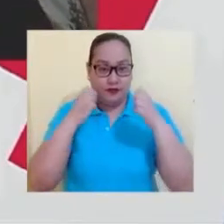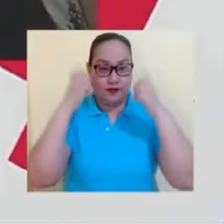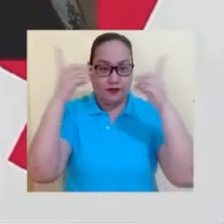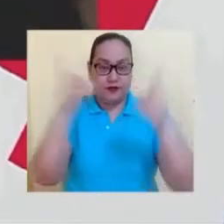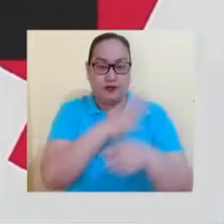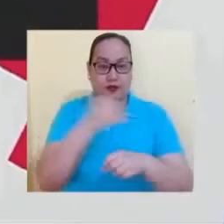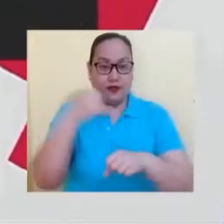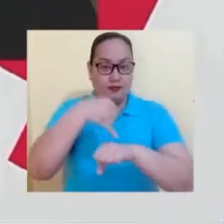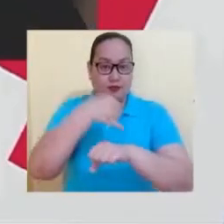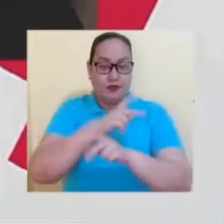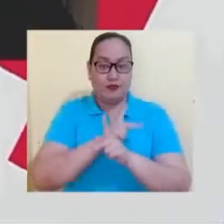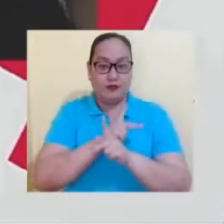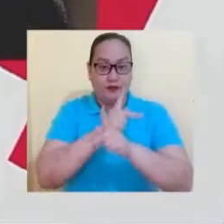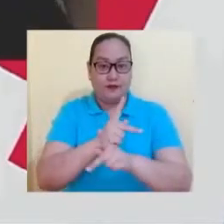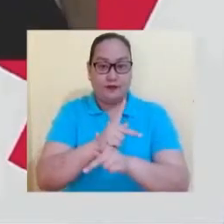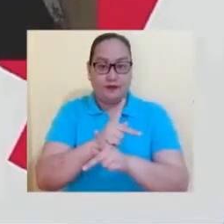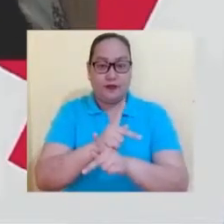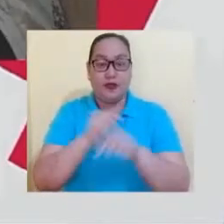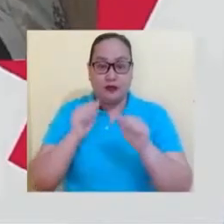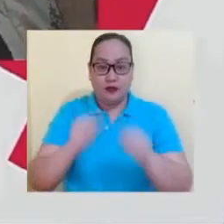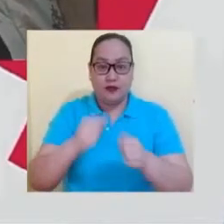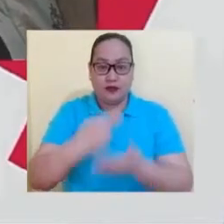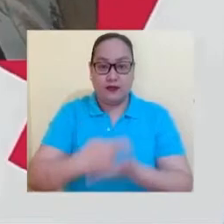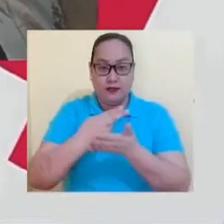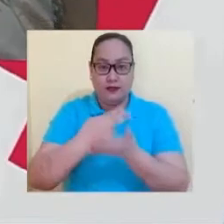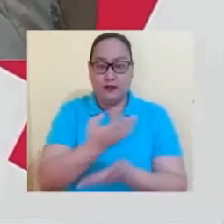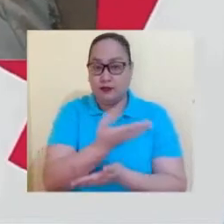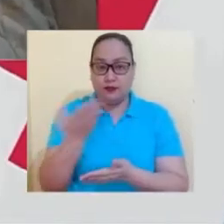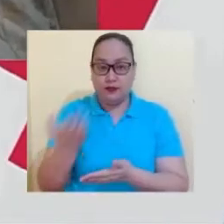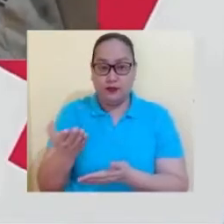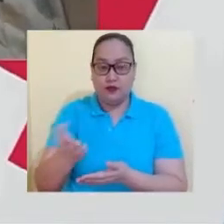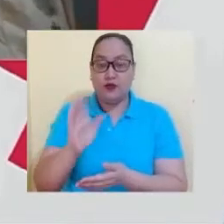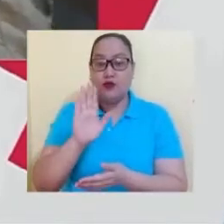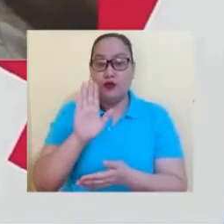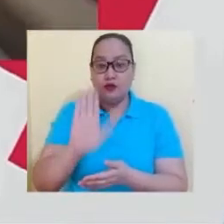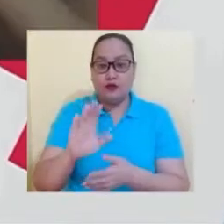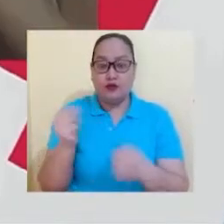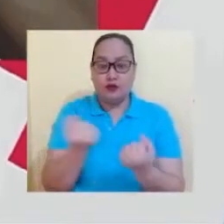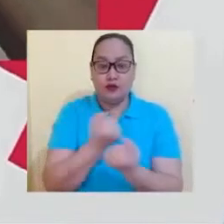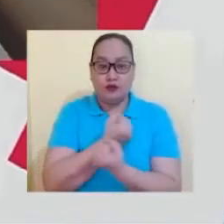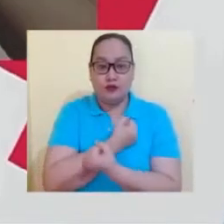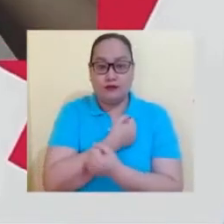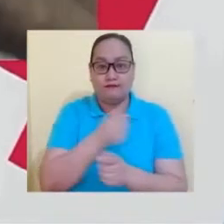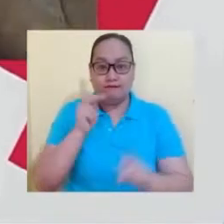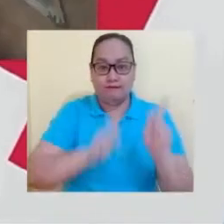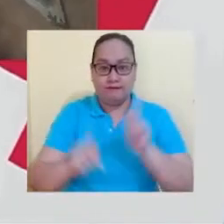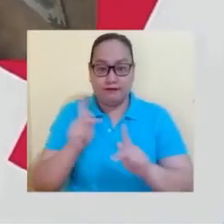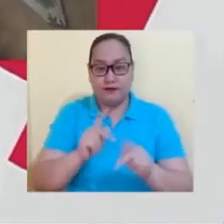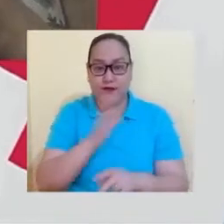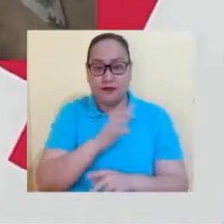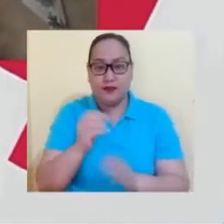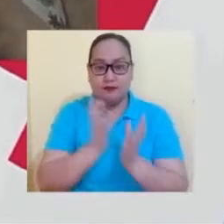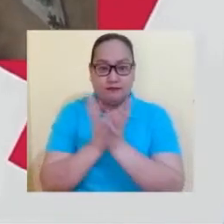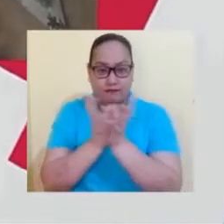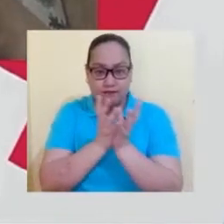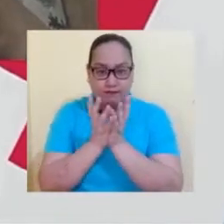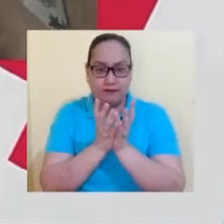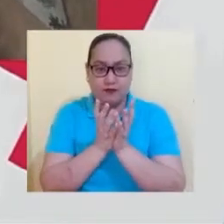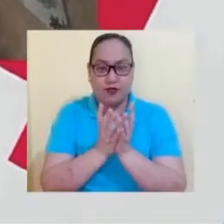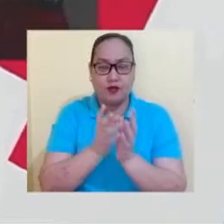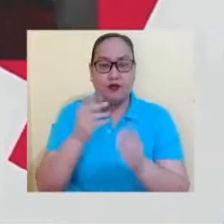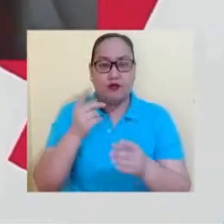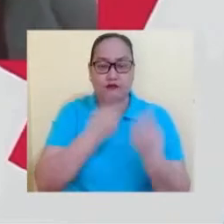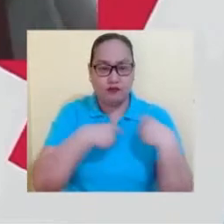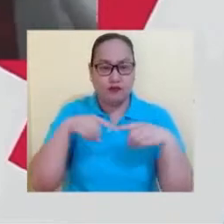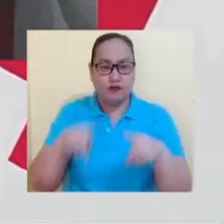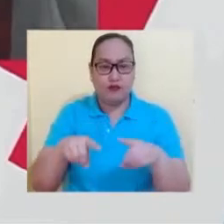safety education and injury prevention could help you, your loved ones, and other people in your community during